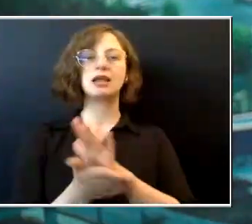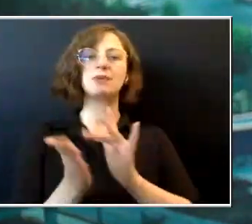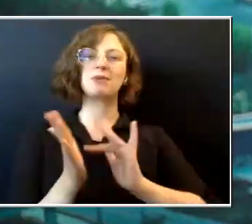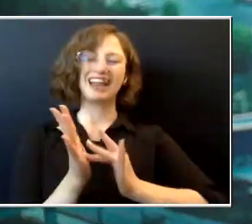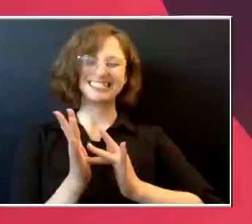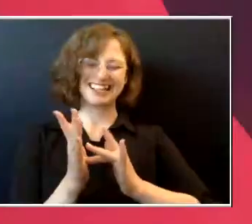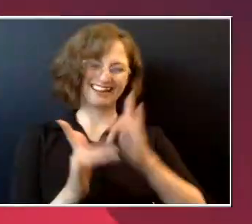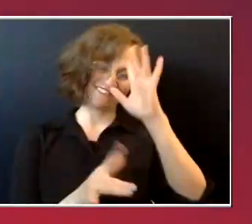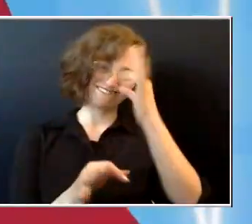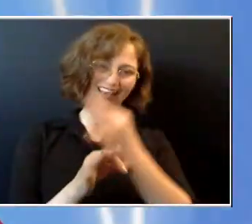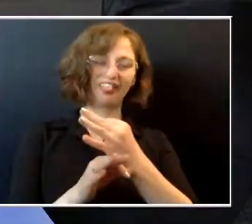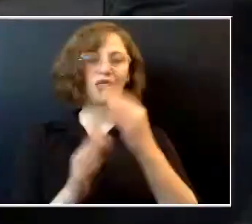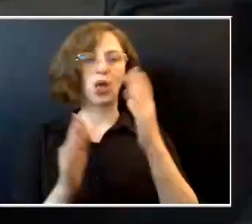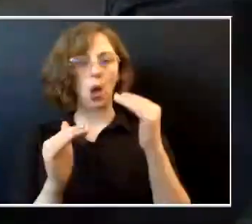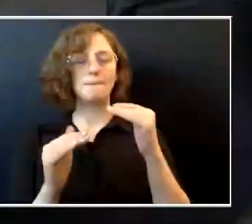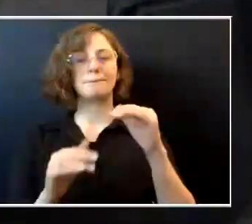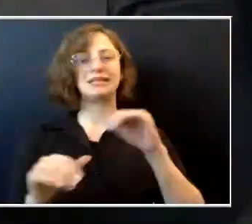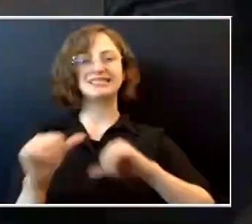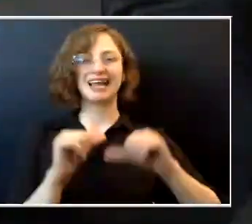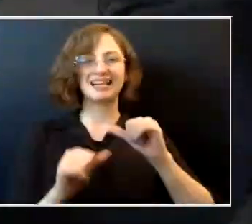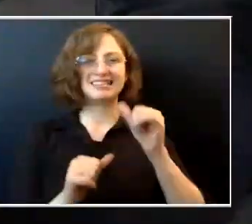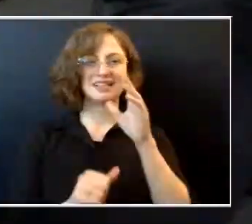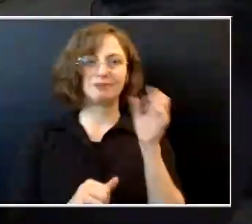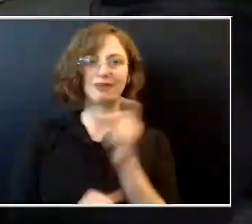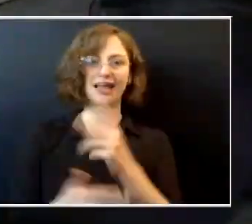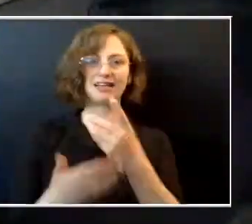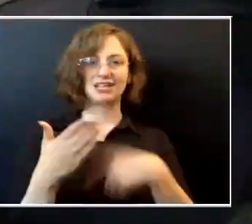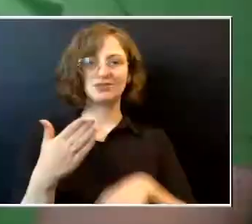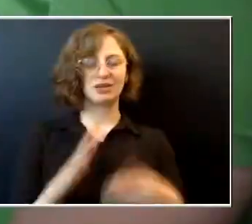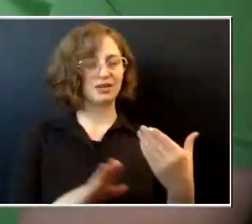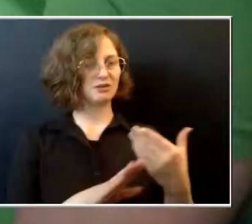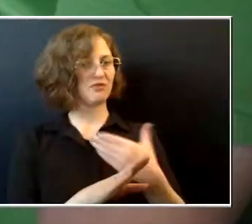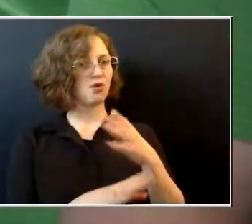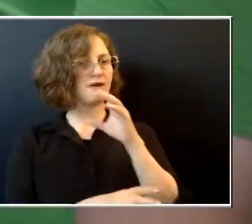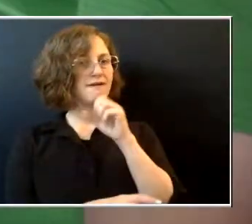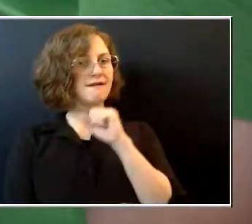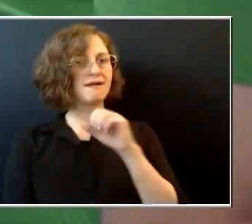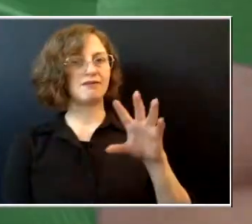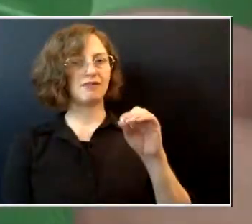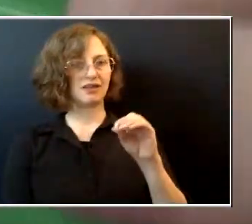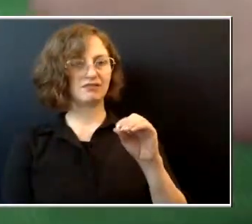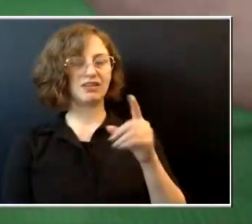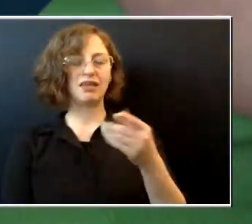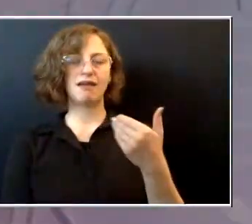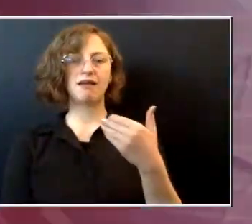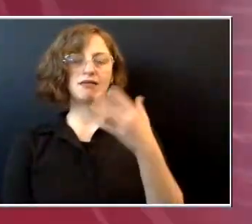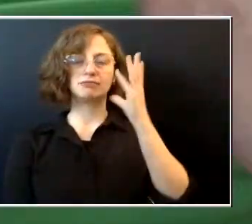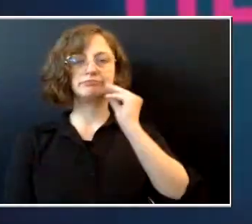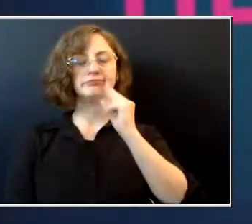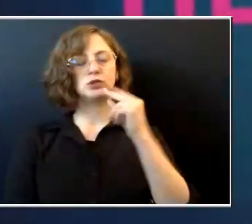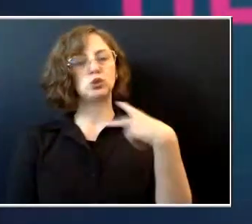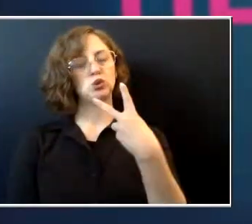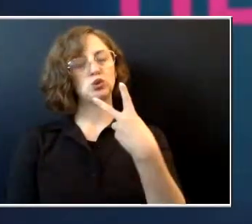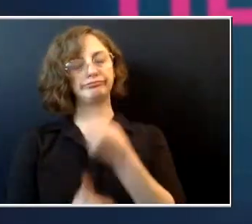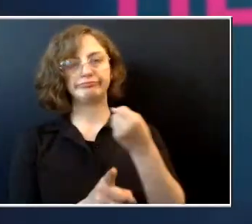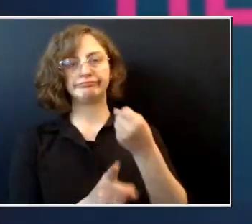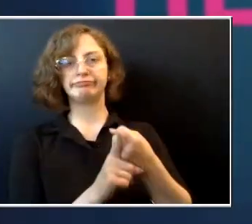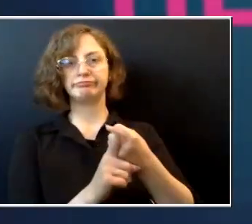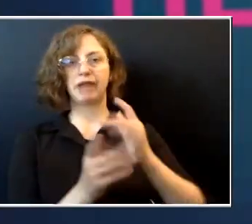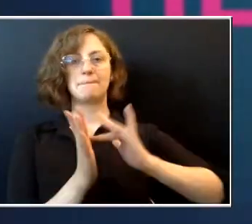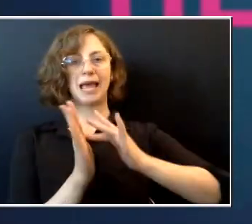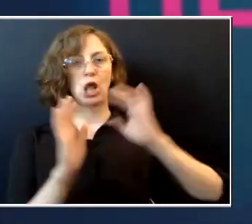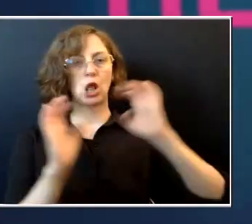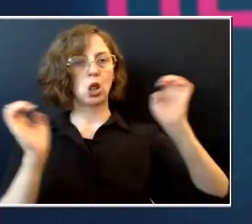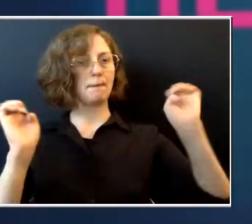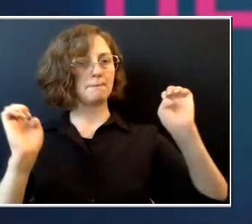next week. Before he even turned 50, Doug Lewis faced 2 major medical emergencies. I'm Alexis Del